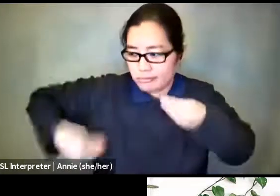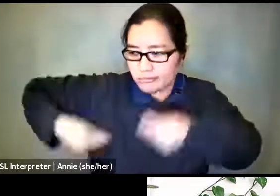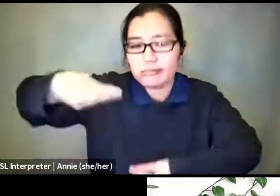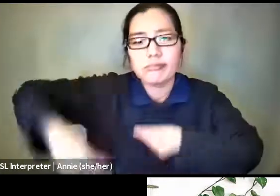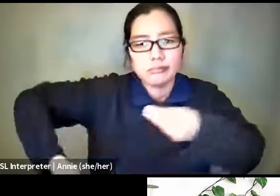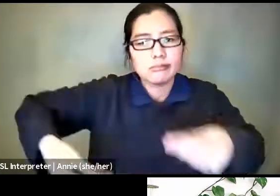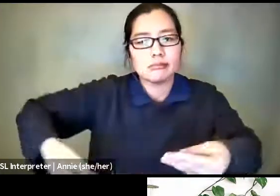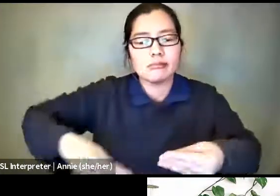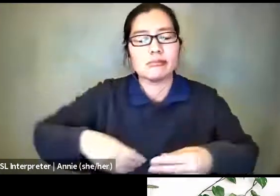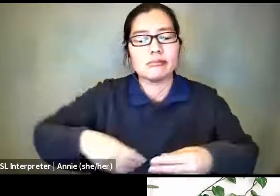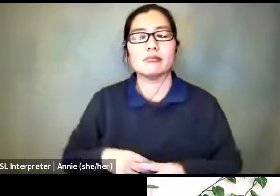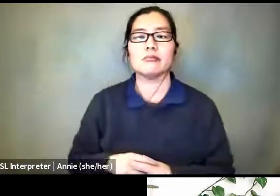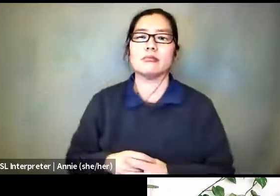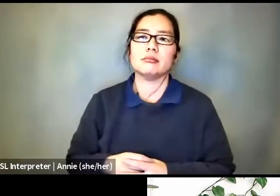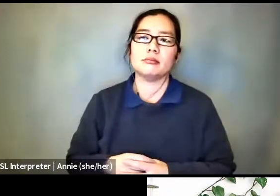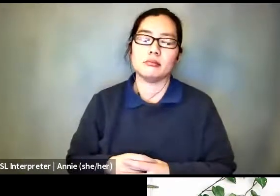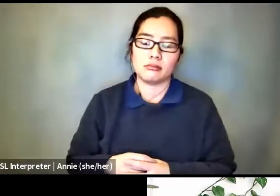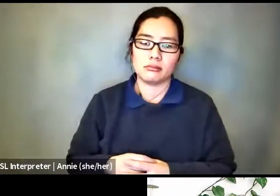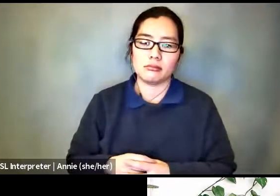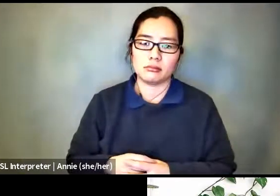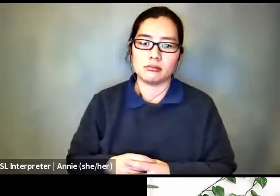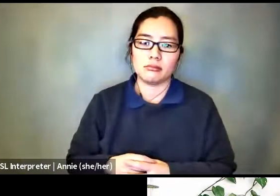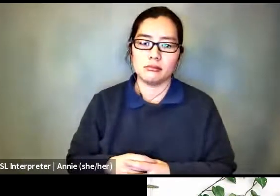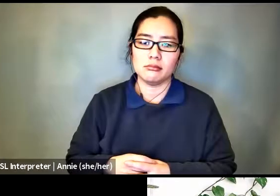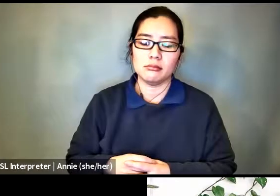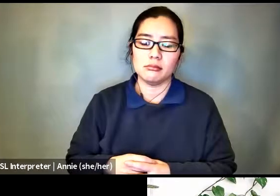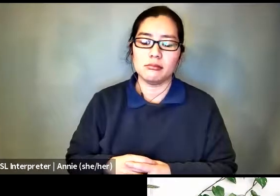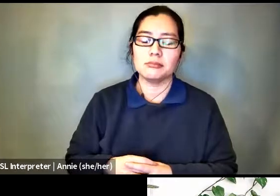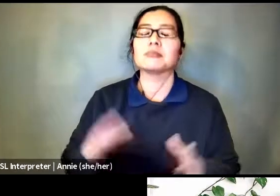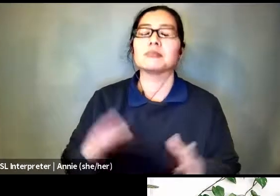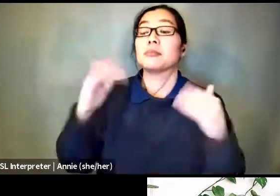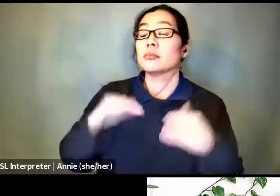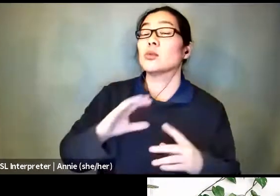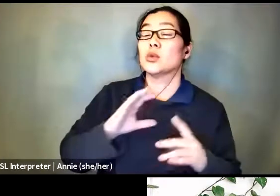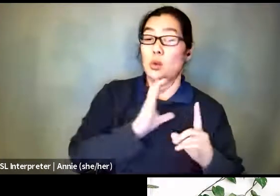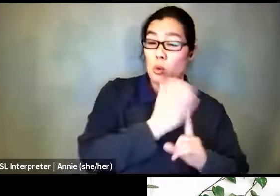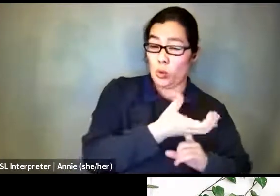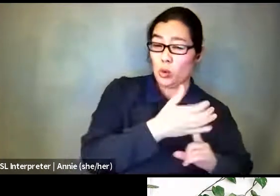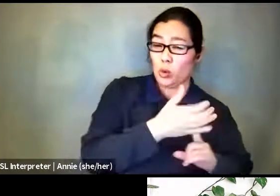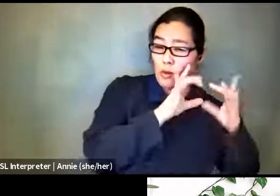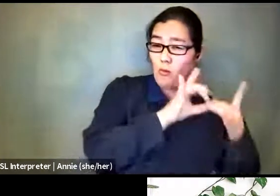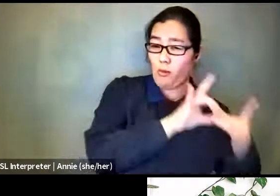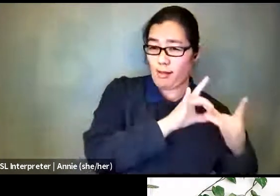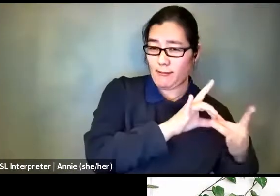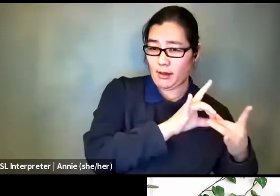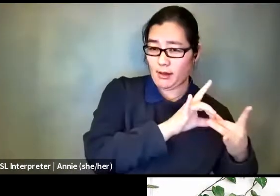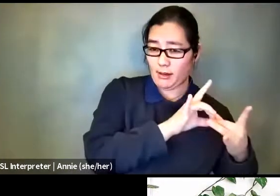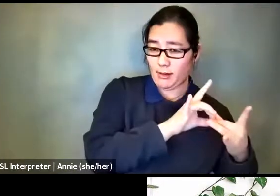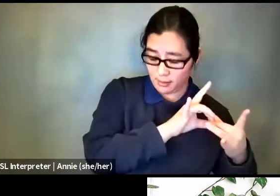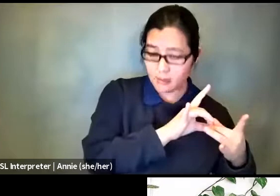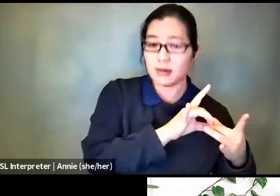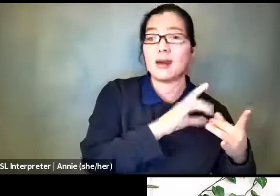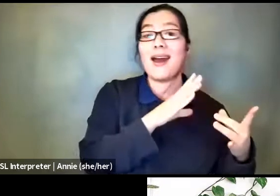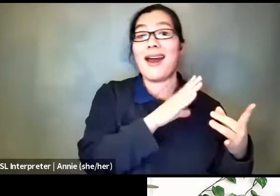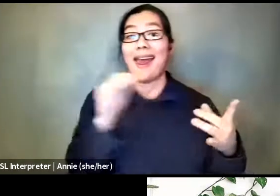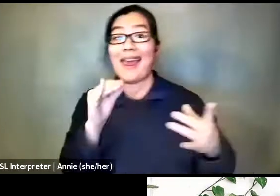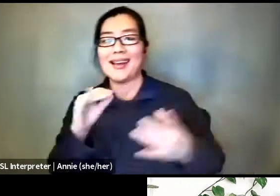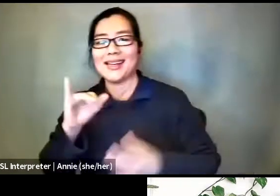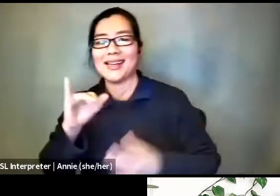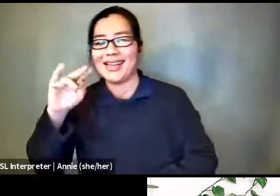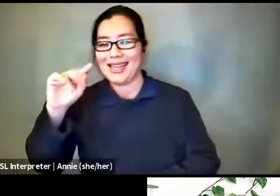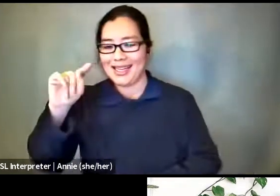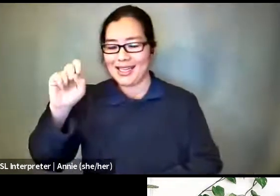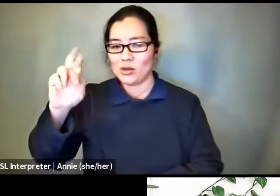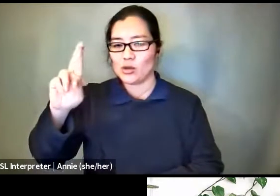So culturally relevant, and then also you're looking at it from an intersectional lens,